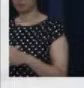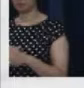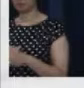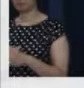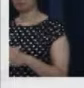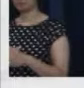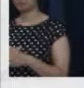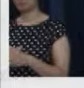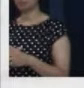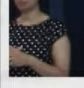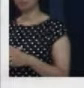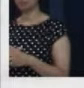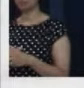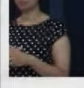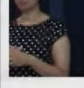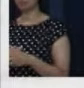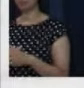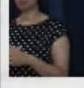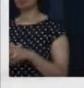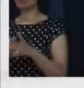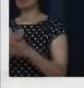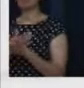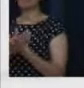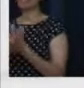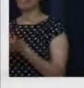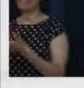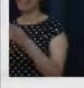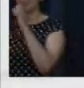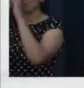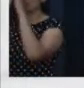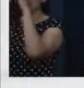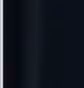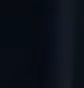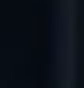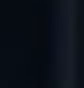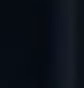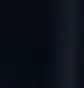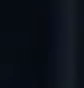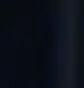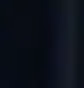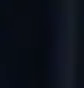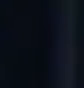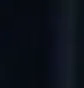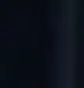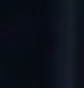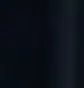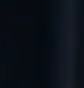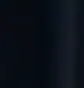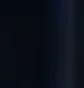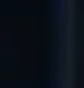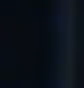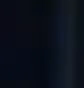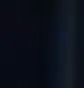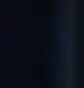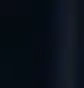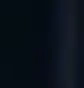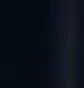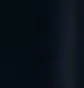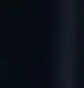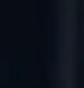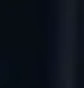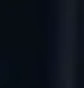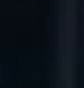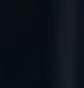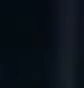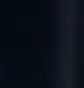Now, this isn't the clearest picture of the gospel. You've got to take this letter in the context of